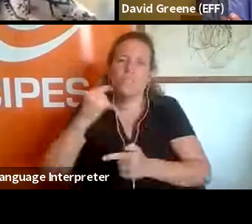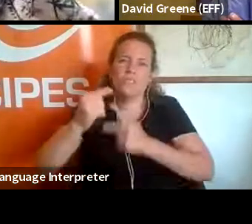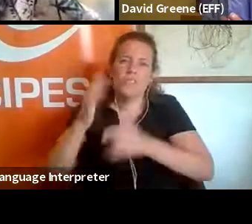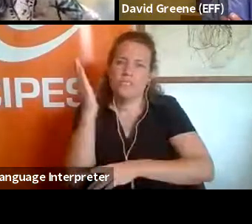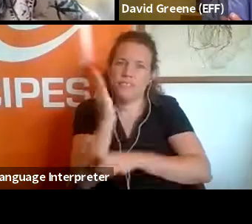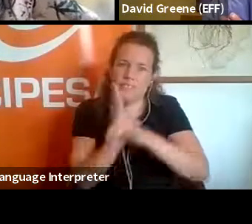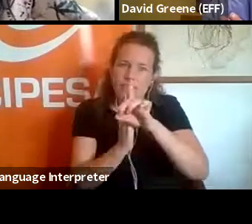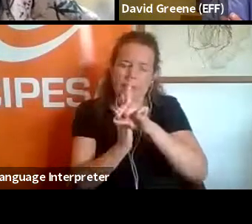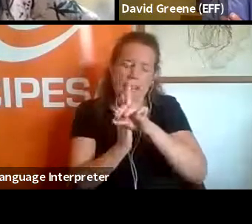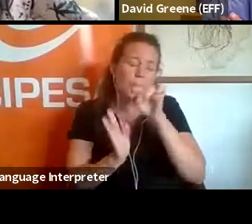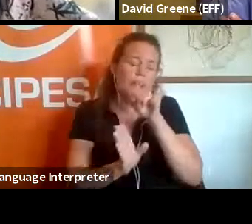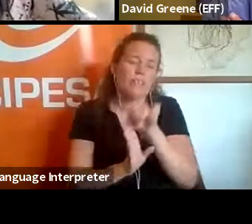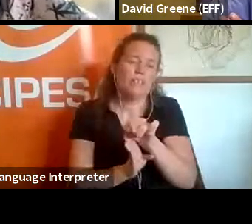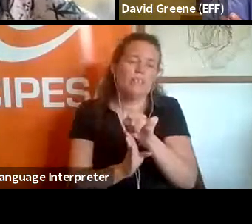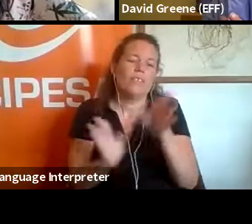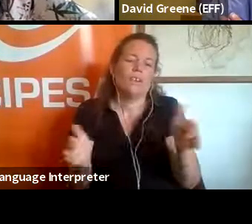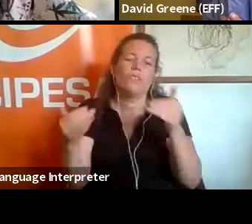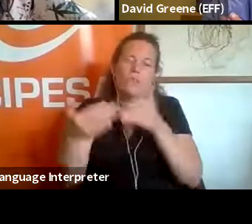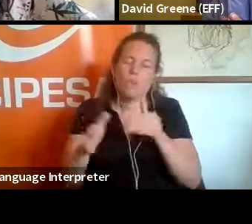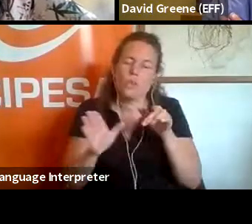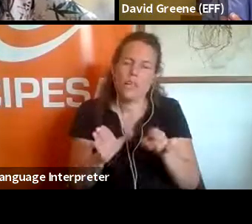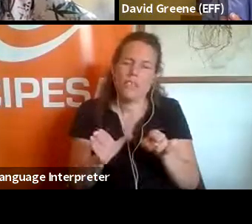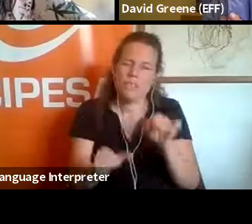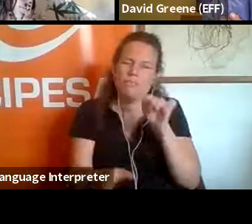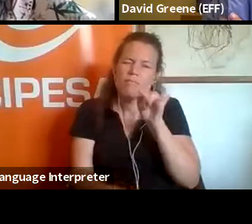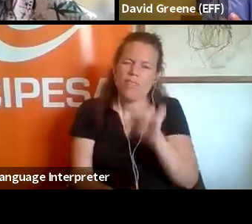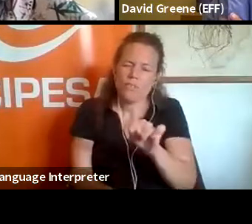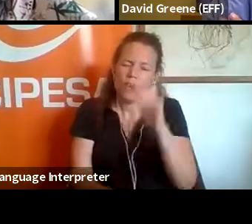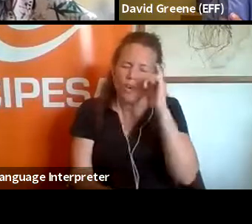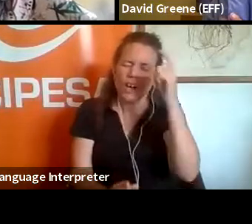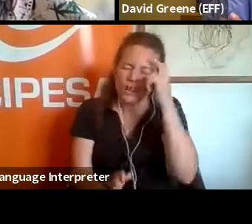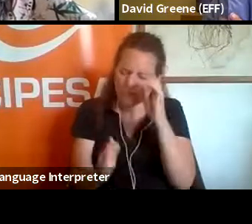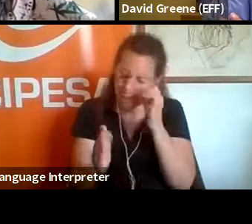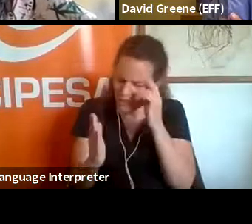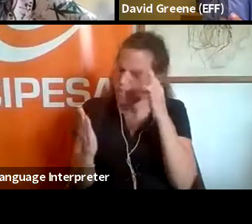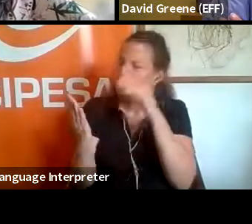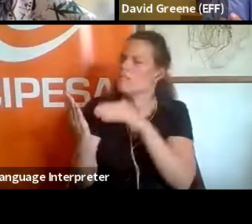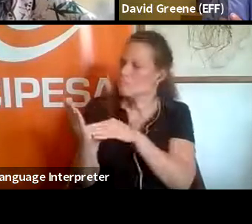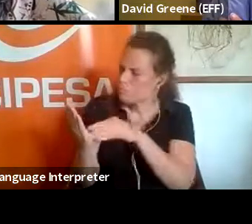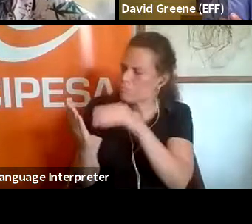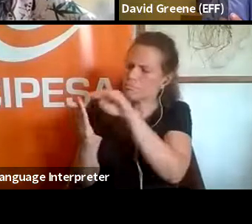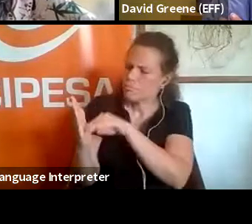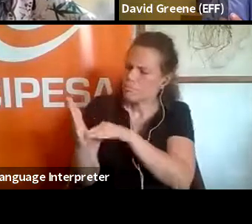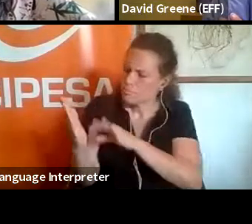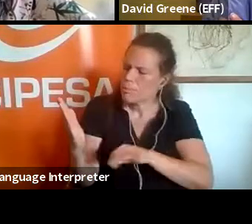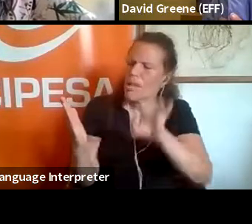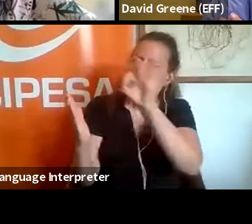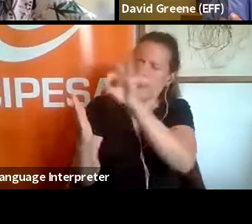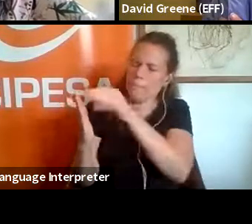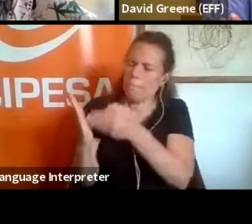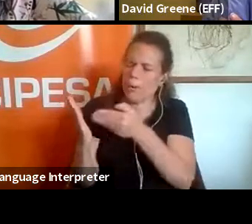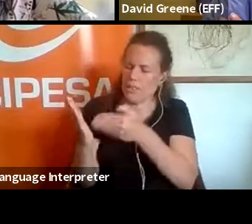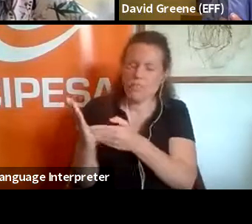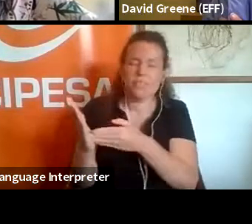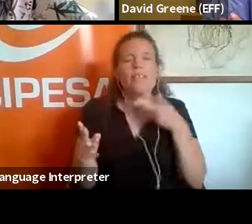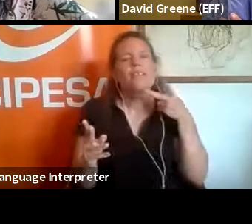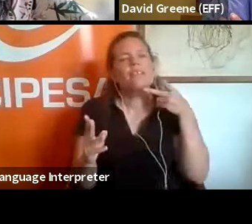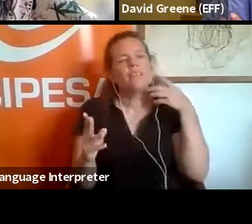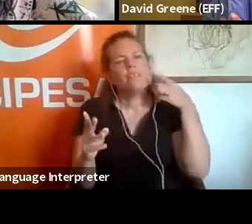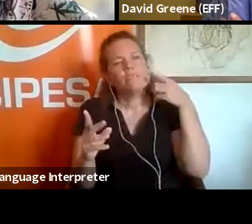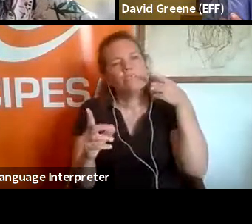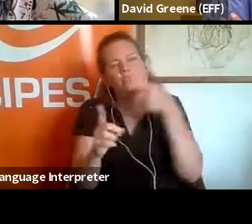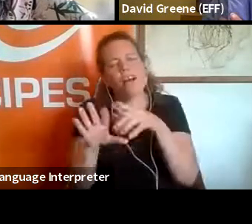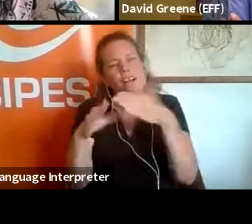allows governments to recognize the importance of the principles, prioritizes key recommendations, and how to make sure that